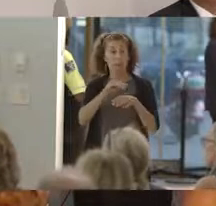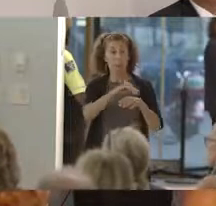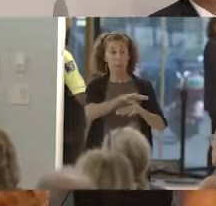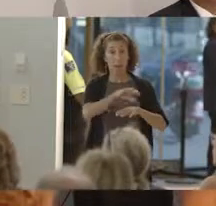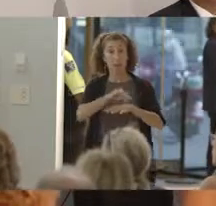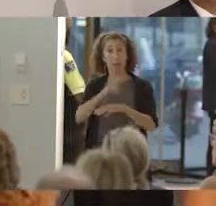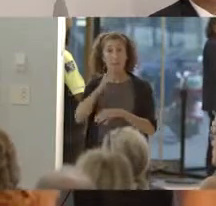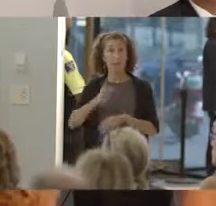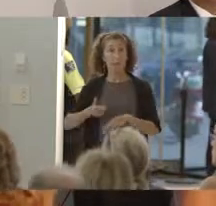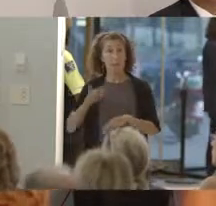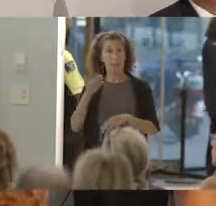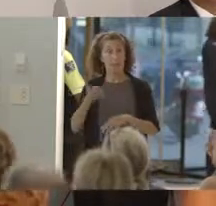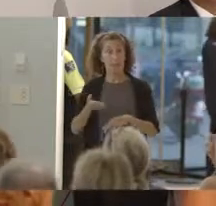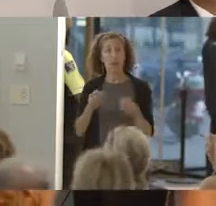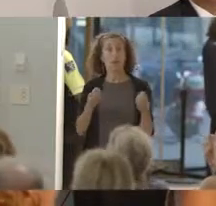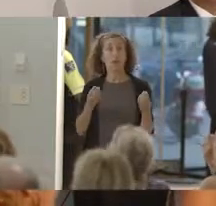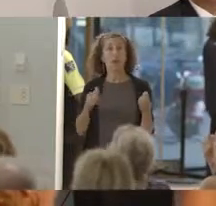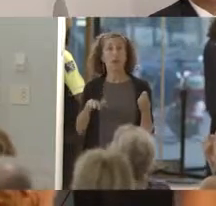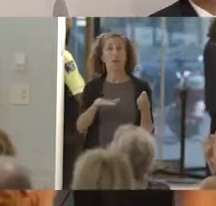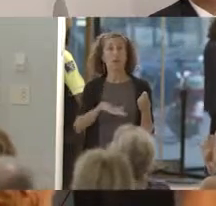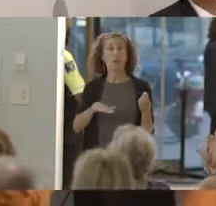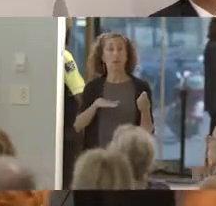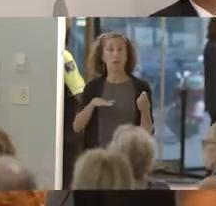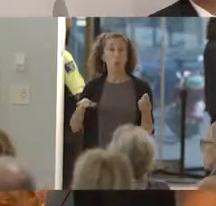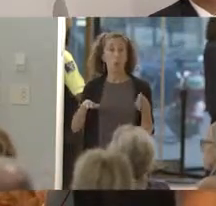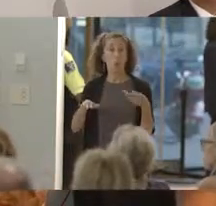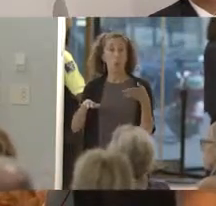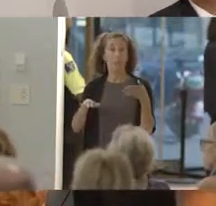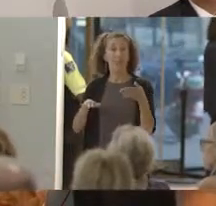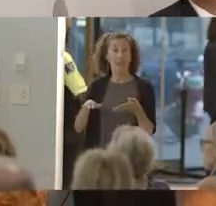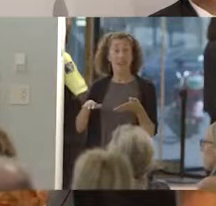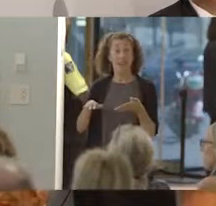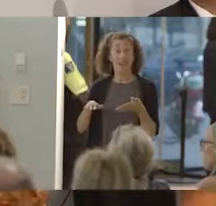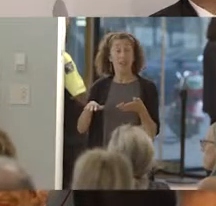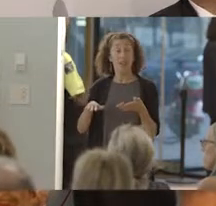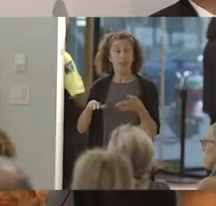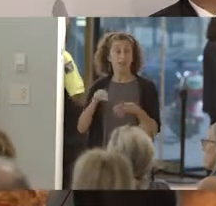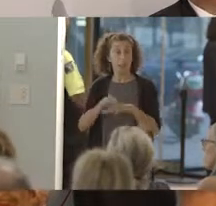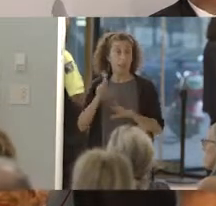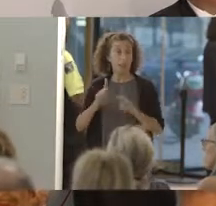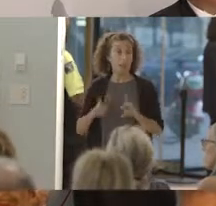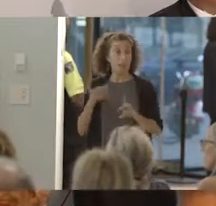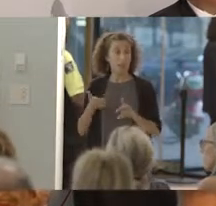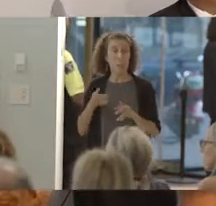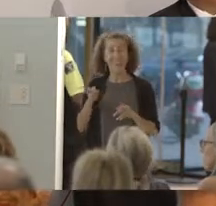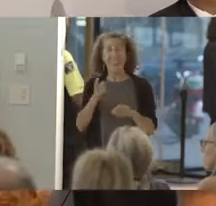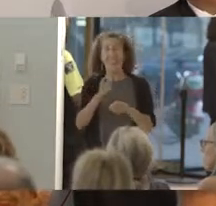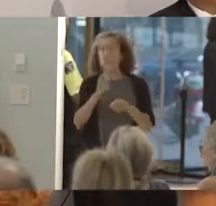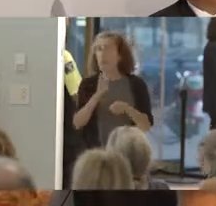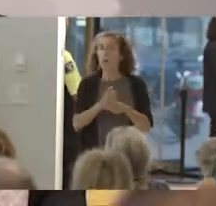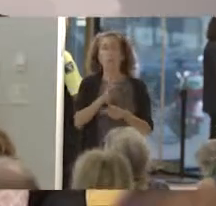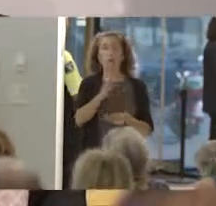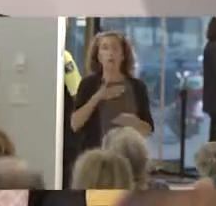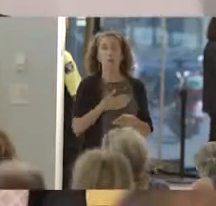Yeah, so that's a really tricky thing about running flood protection through this stretch, right? You have a platform, which is